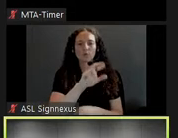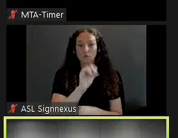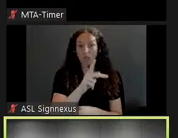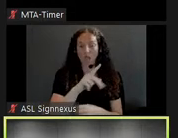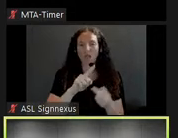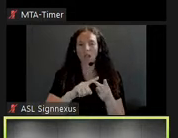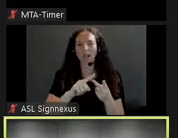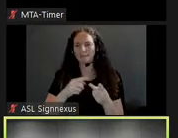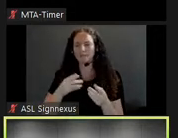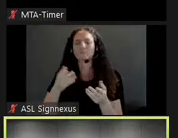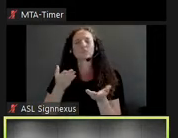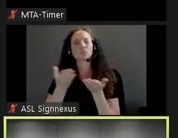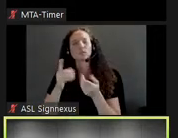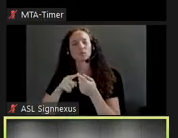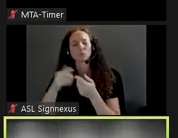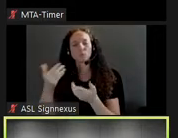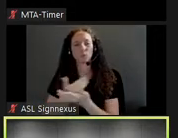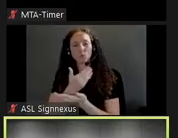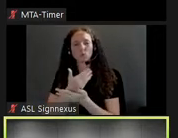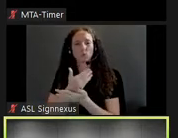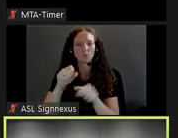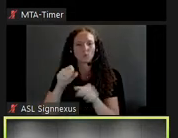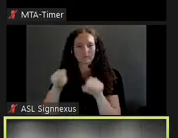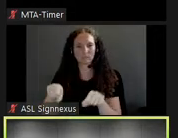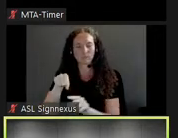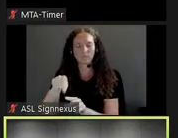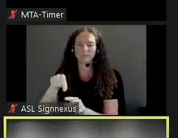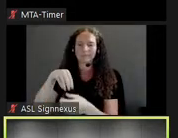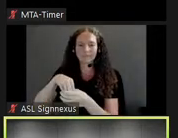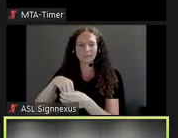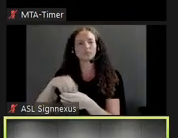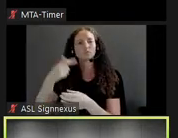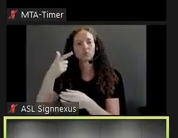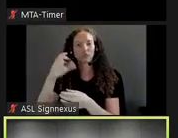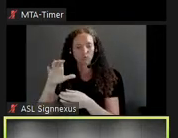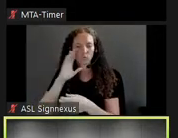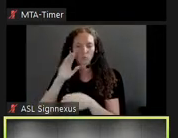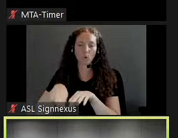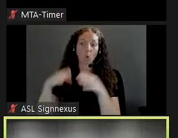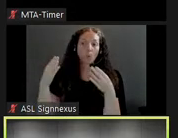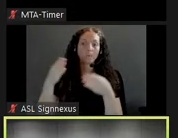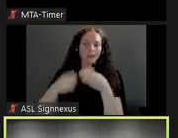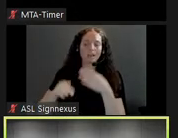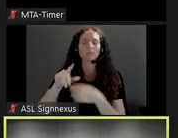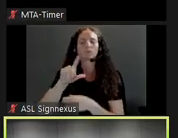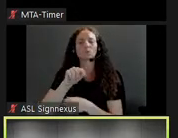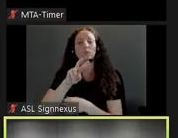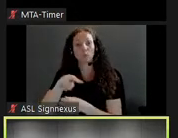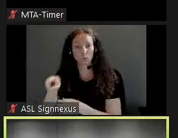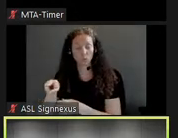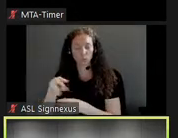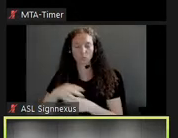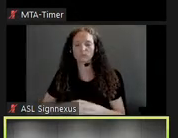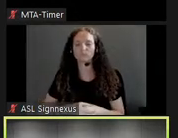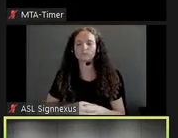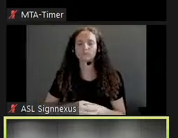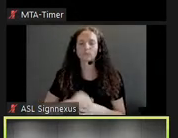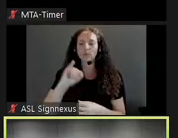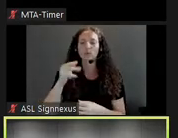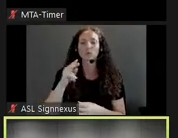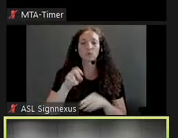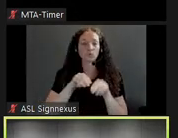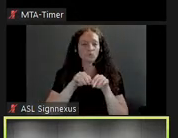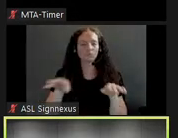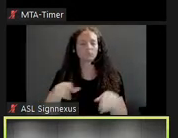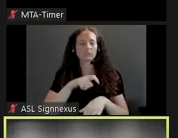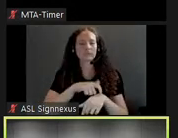new terminal at Grand Central, scheduled to begin by the end of 2022. The draft timetables that were released in June give definition